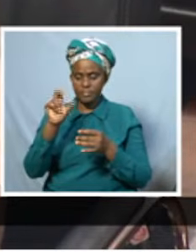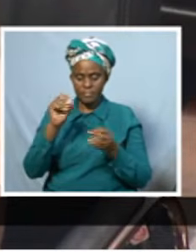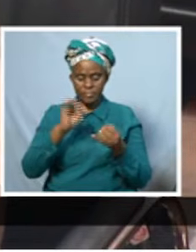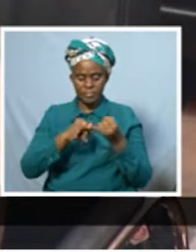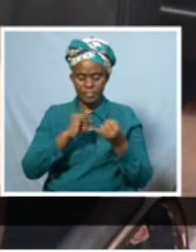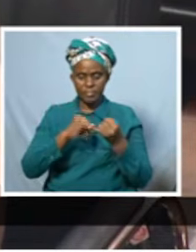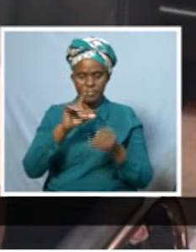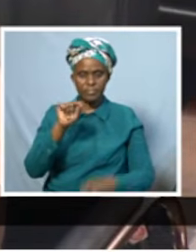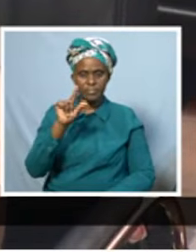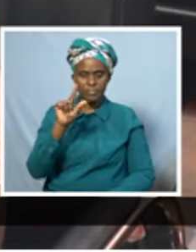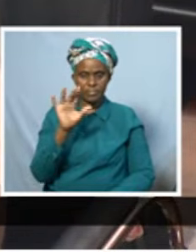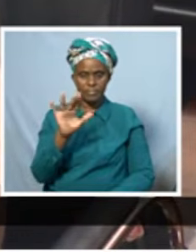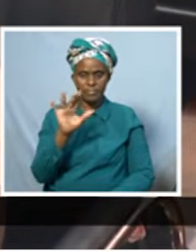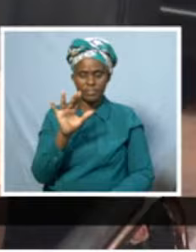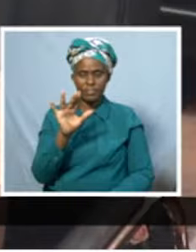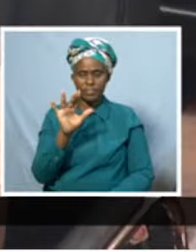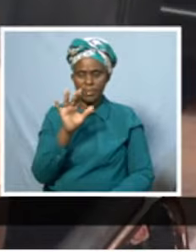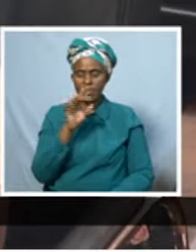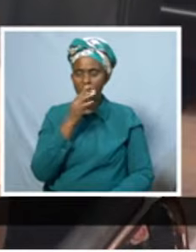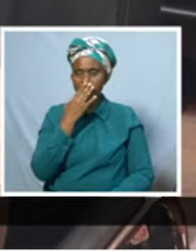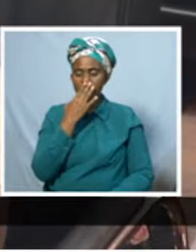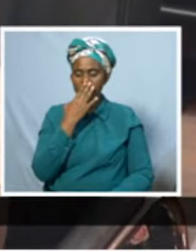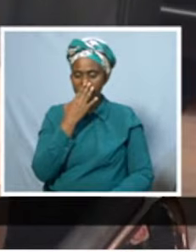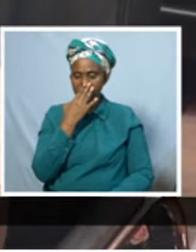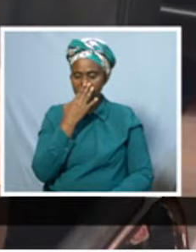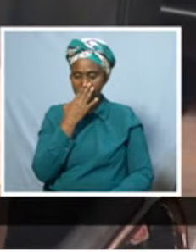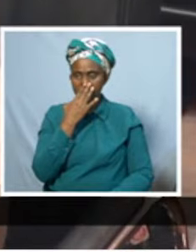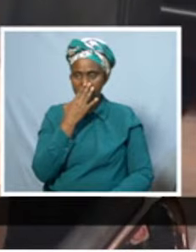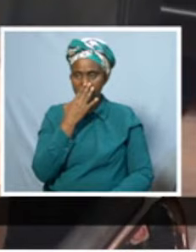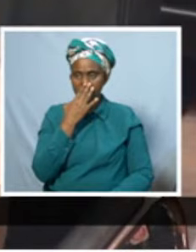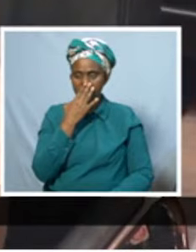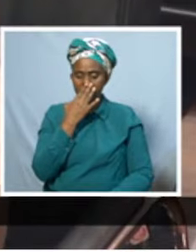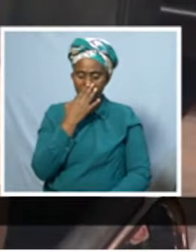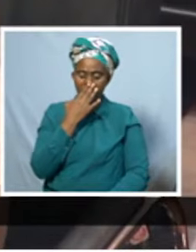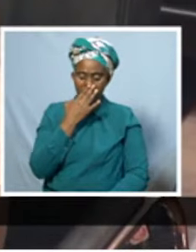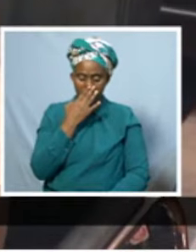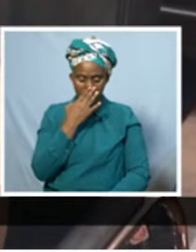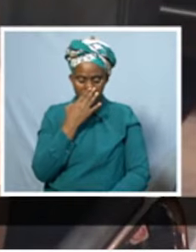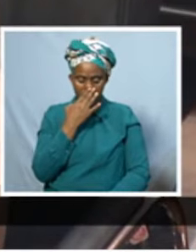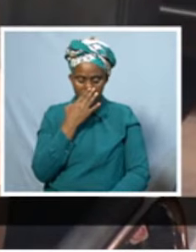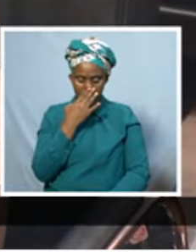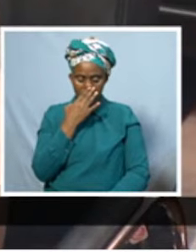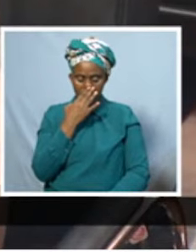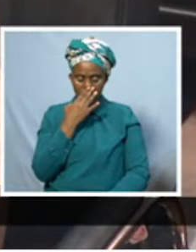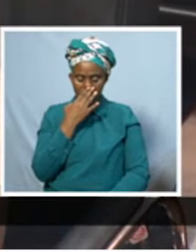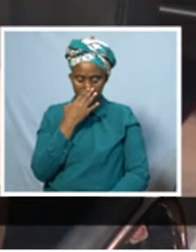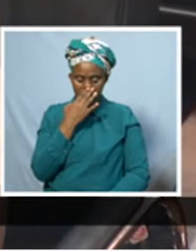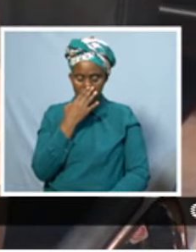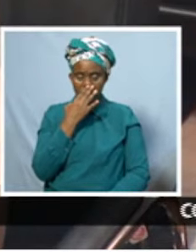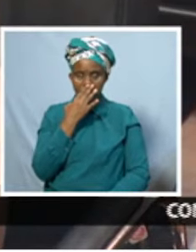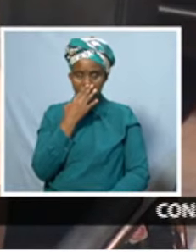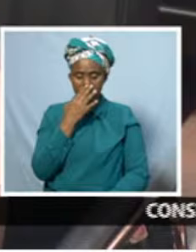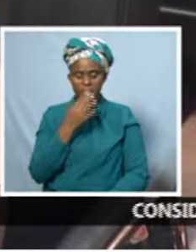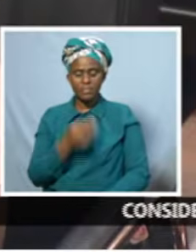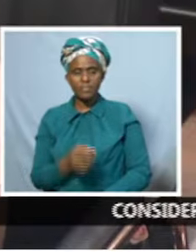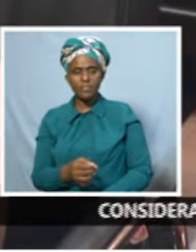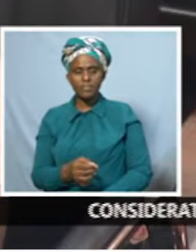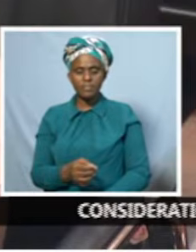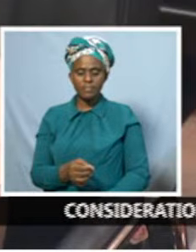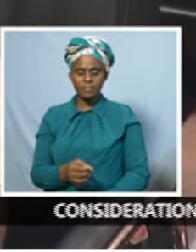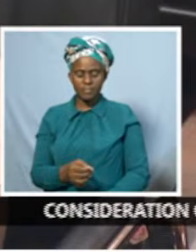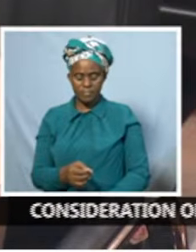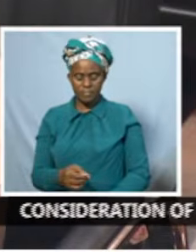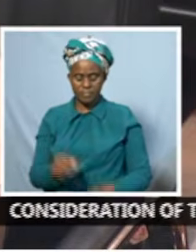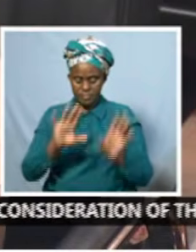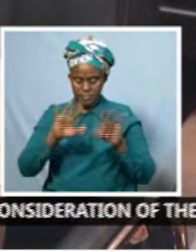September 2025, an amounts totaling 532,400 had been paid, leaving a balance